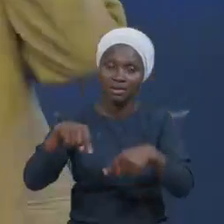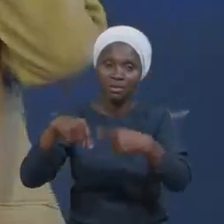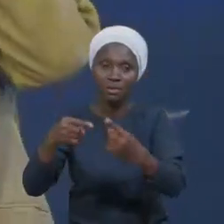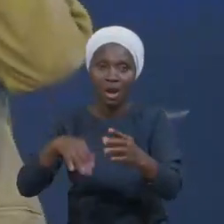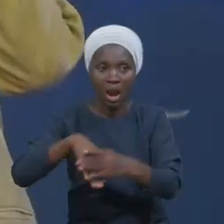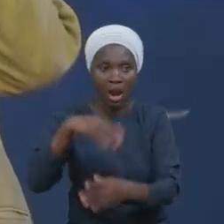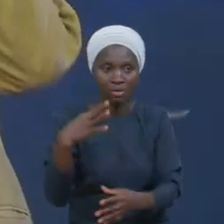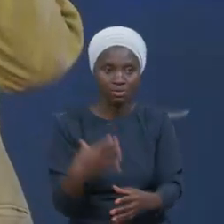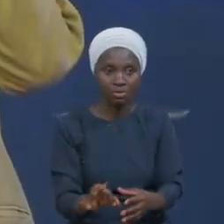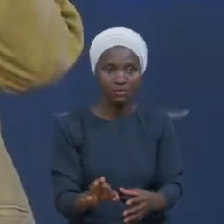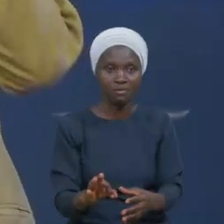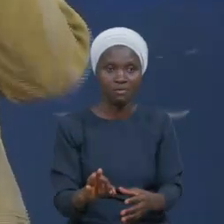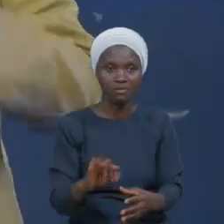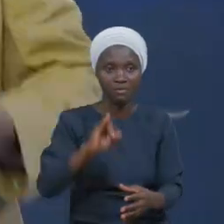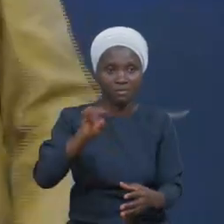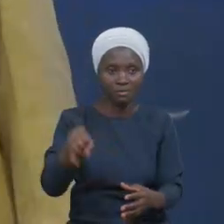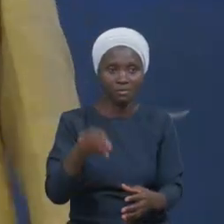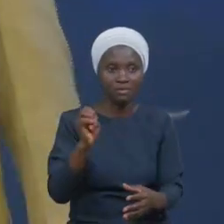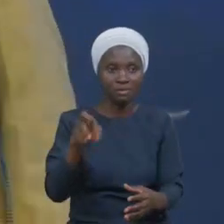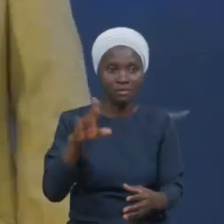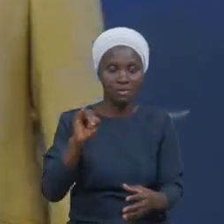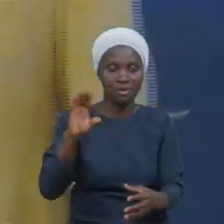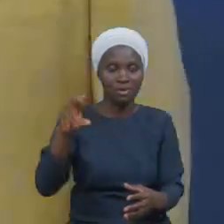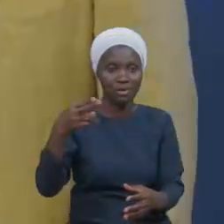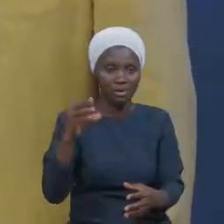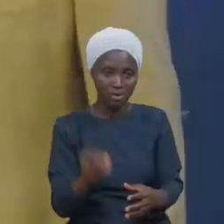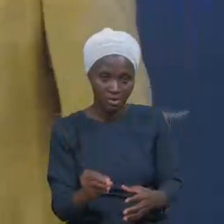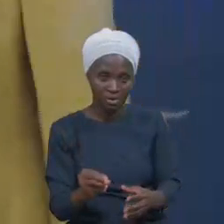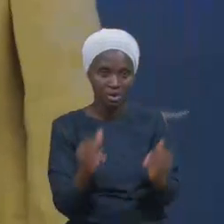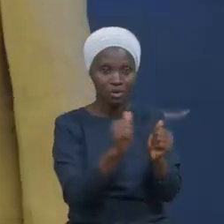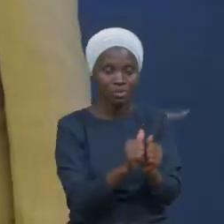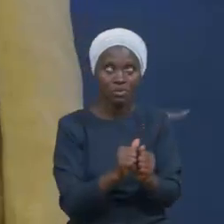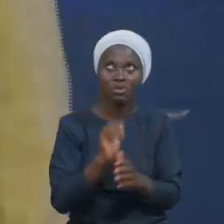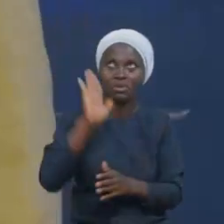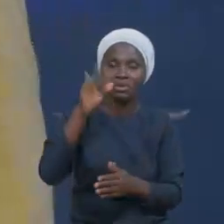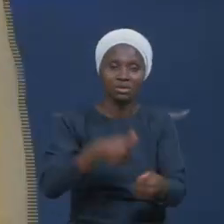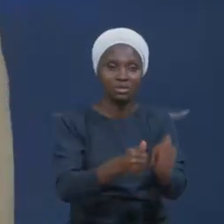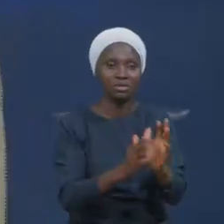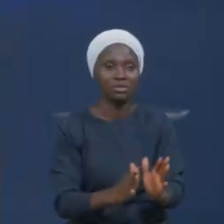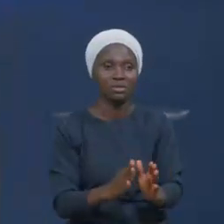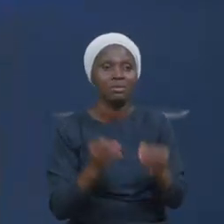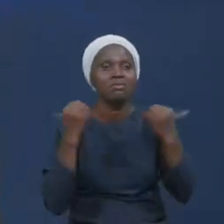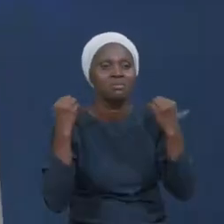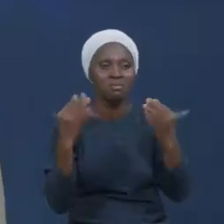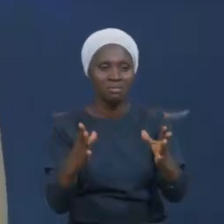Jericho with his disciples, a great number of people,